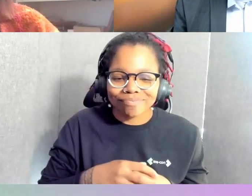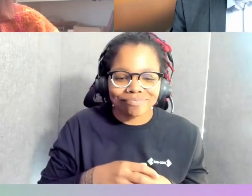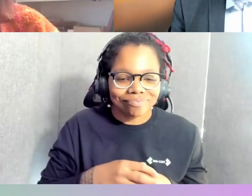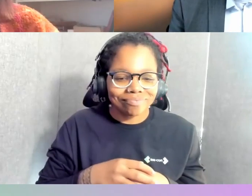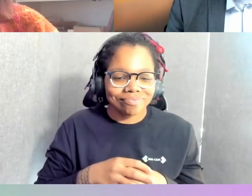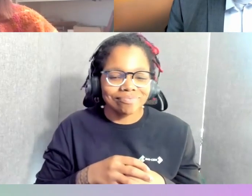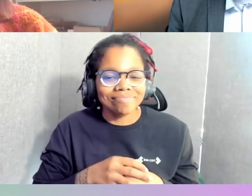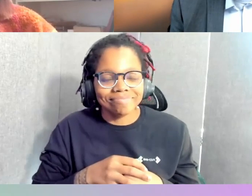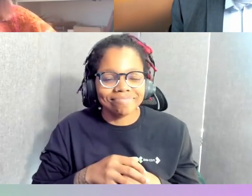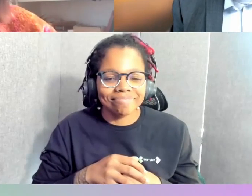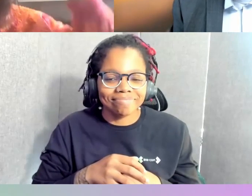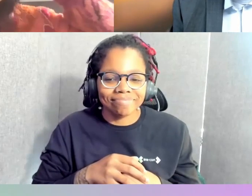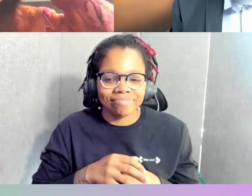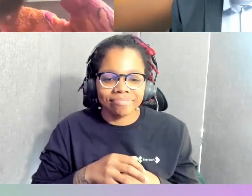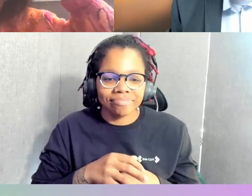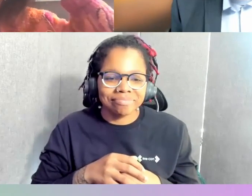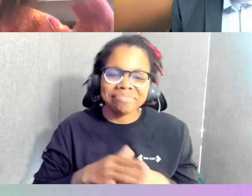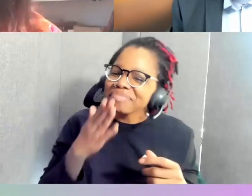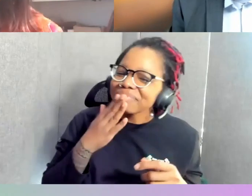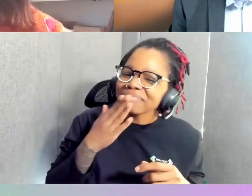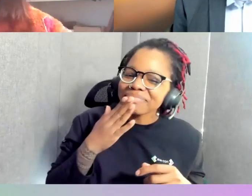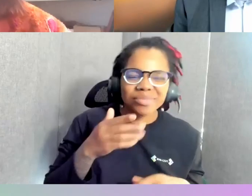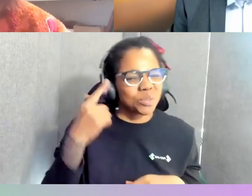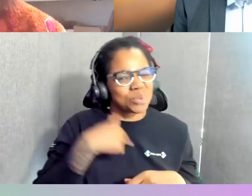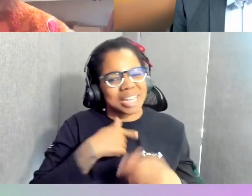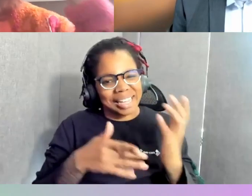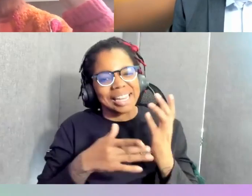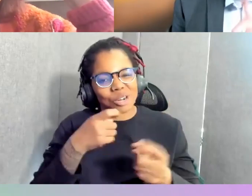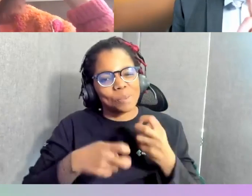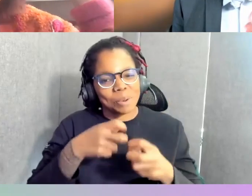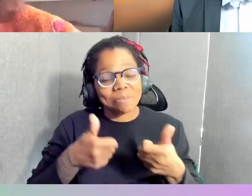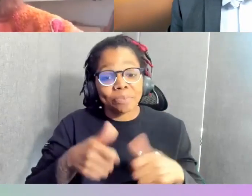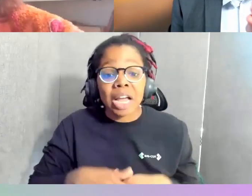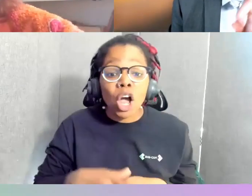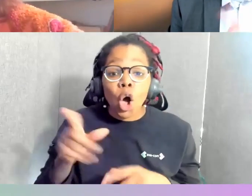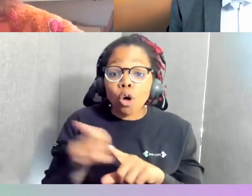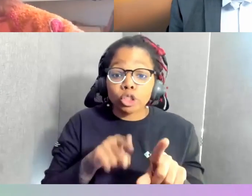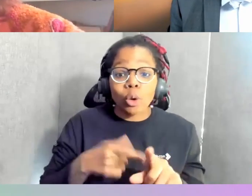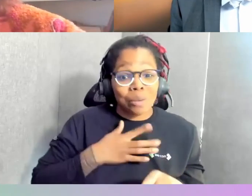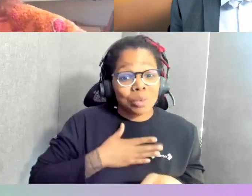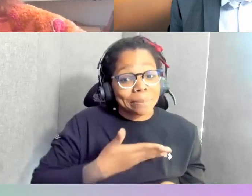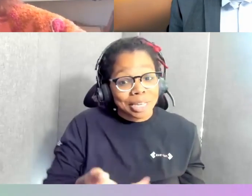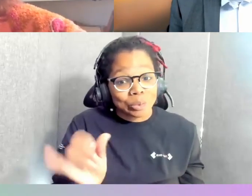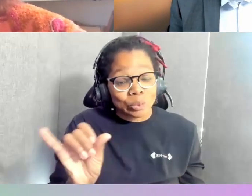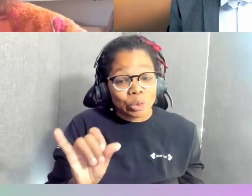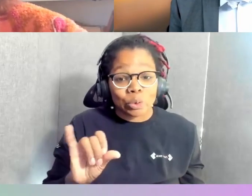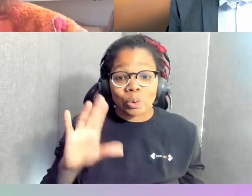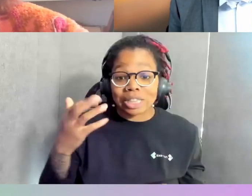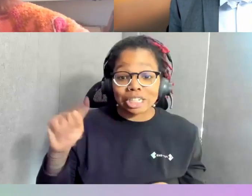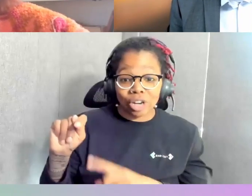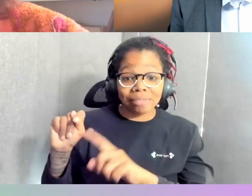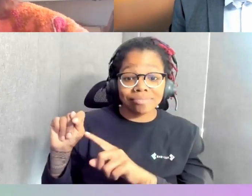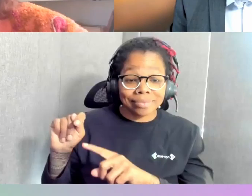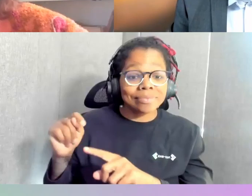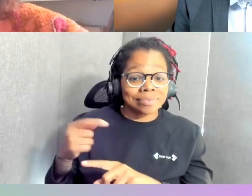that they can watch those beginning comments that we had. Thanks. Since we had those technical difficulties. By the way, I will admit also too in the chat where Elle